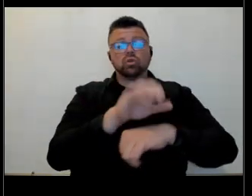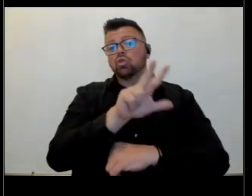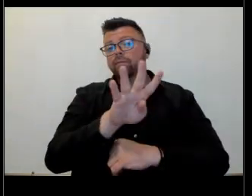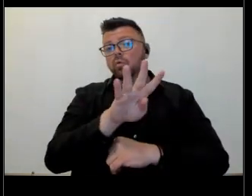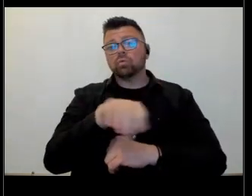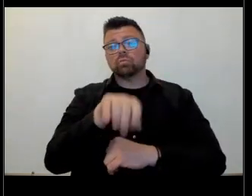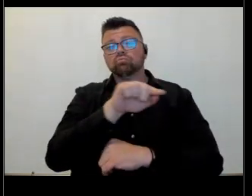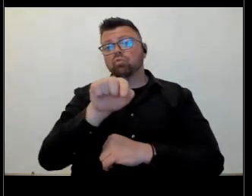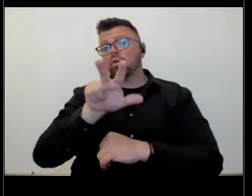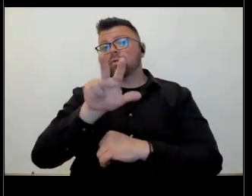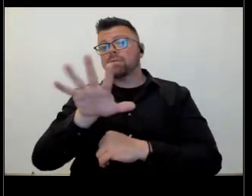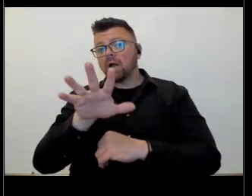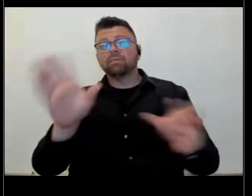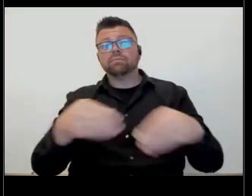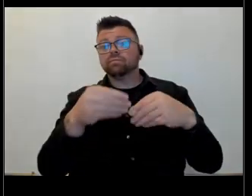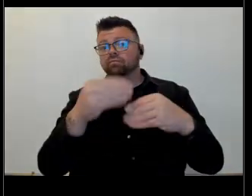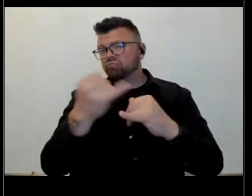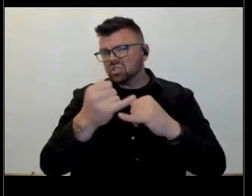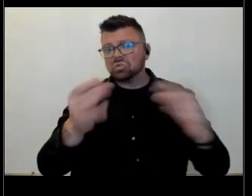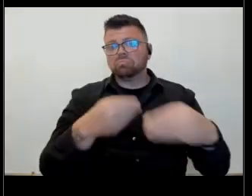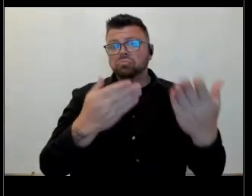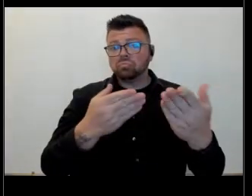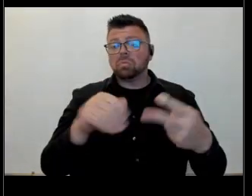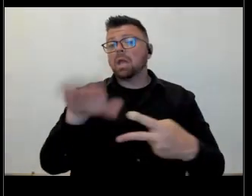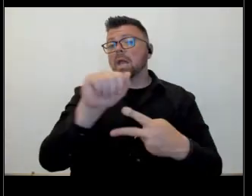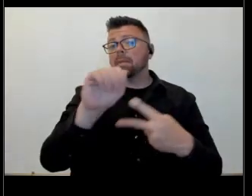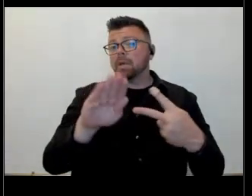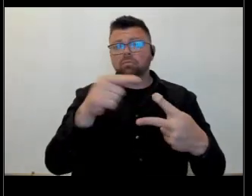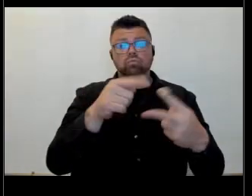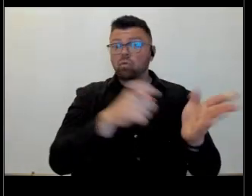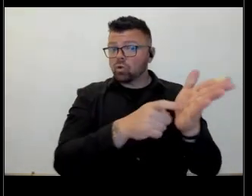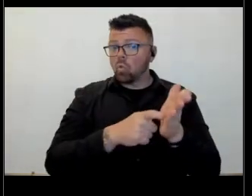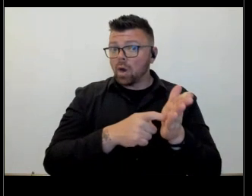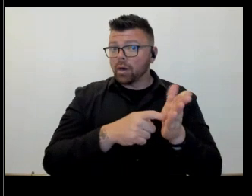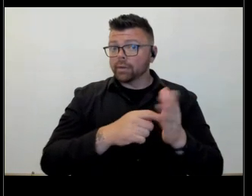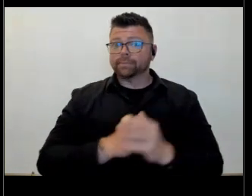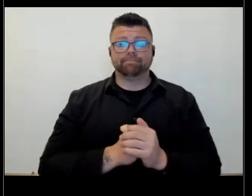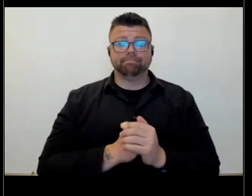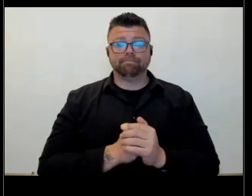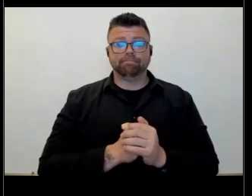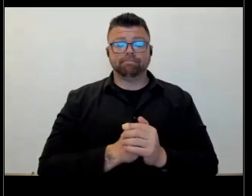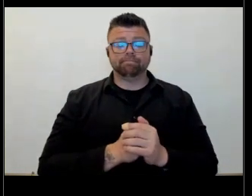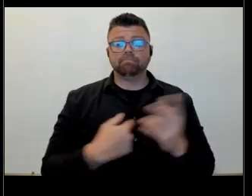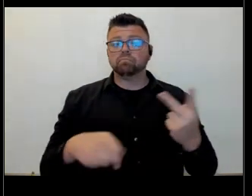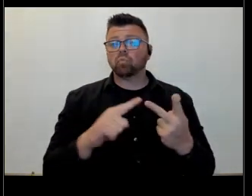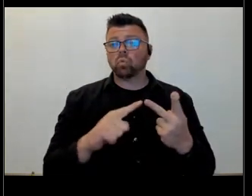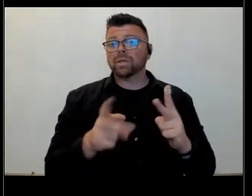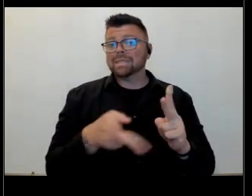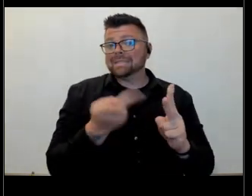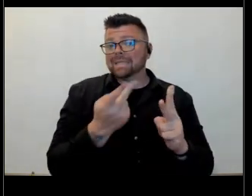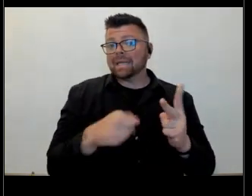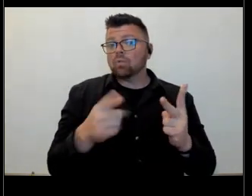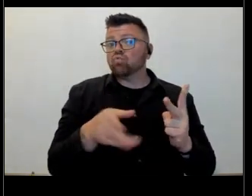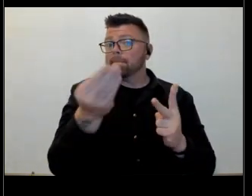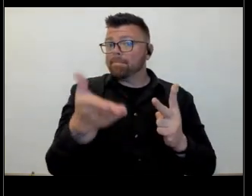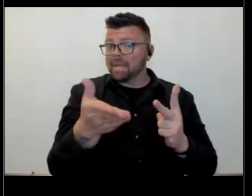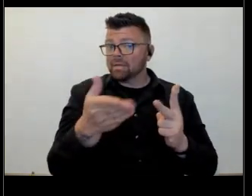35 inches. The first option, required, or the second option, recommended.